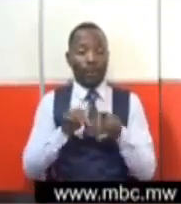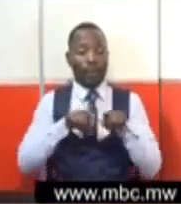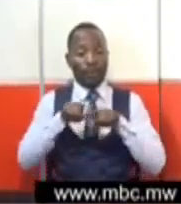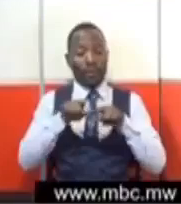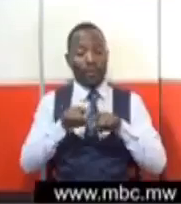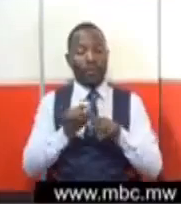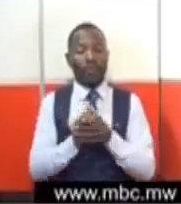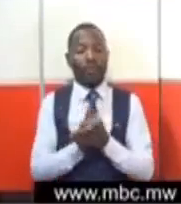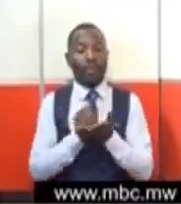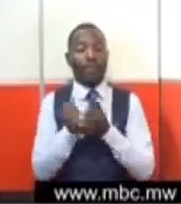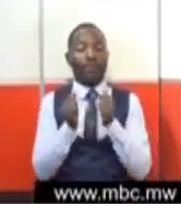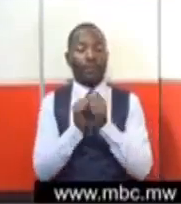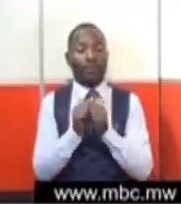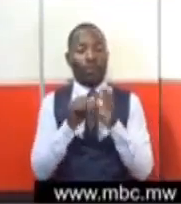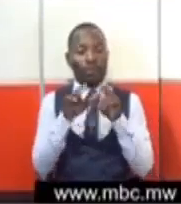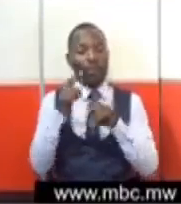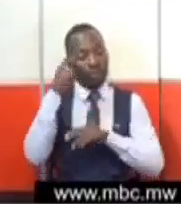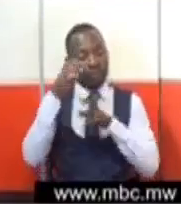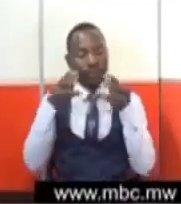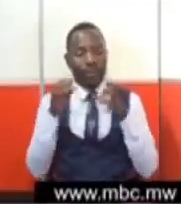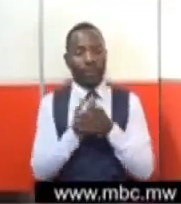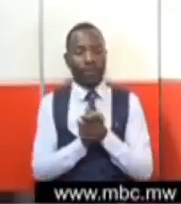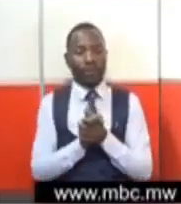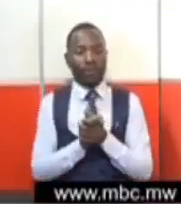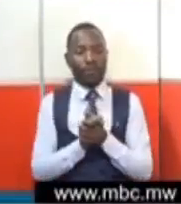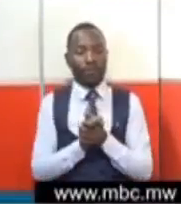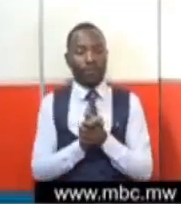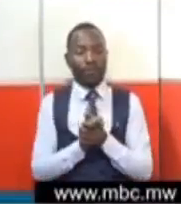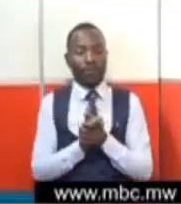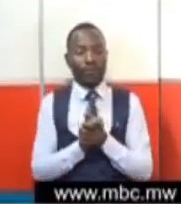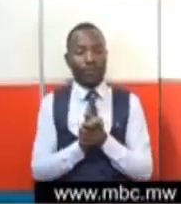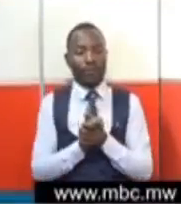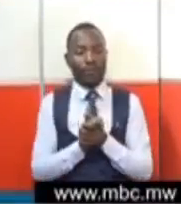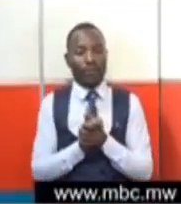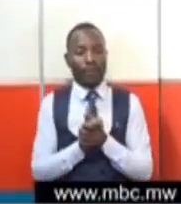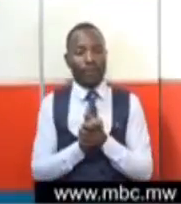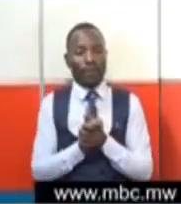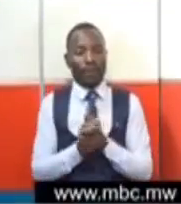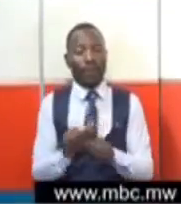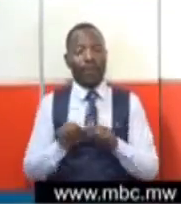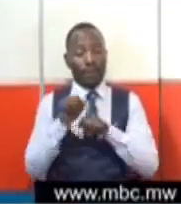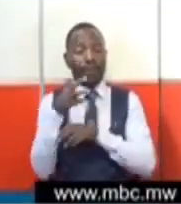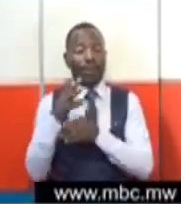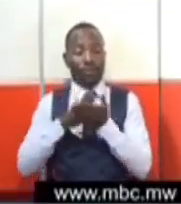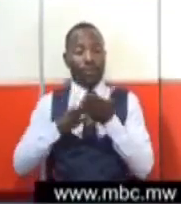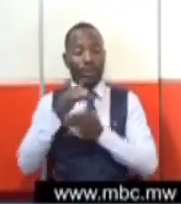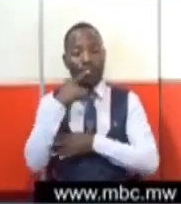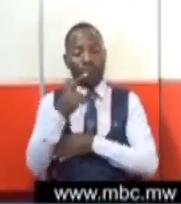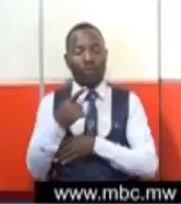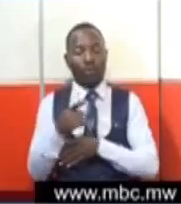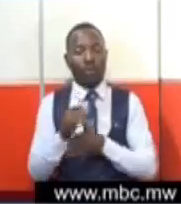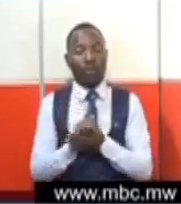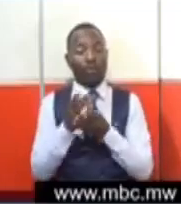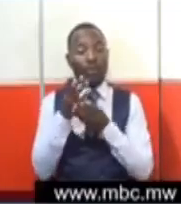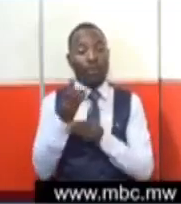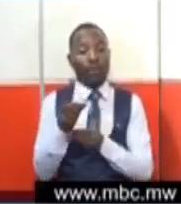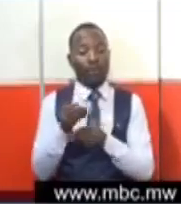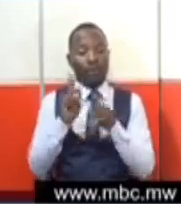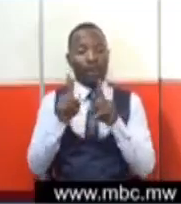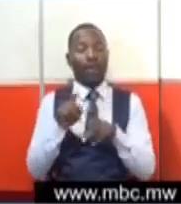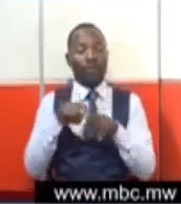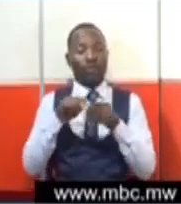to produce stars who will shine on the international stage. Our 3 years, we expect that we'll produce really soccer